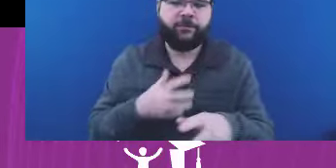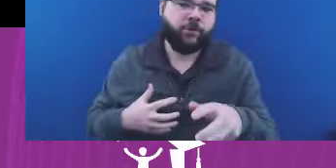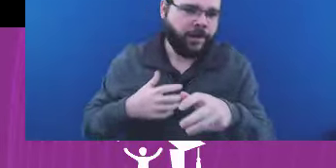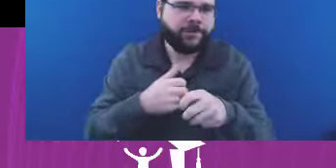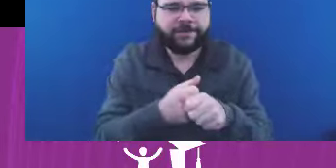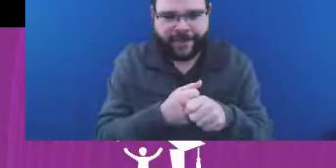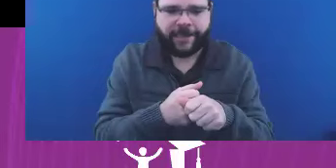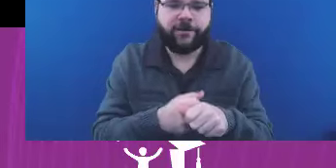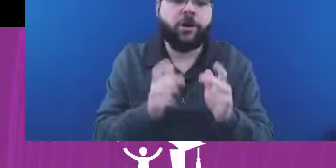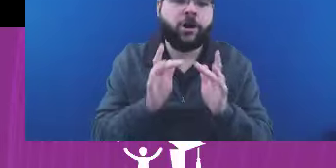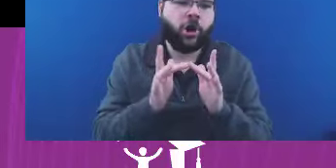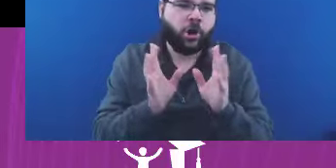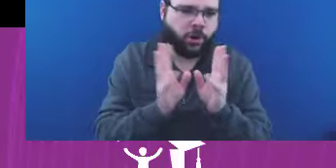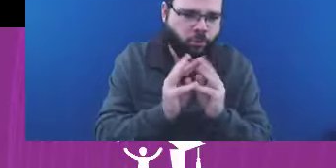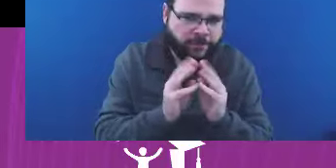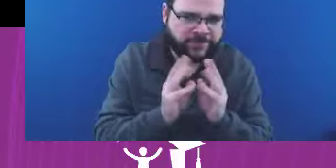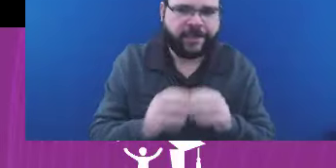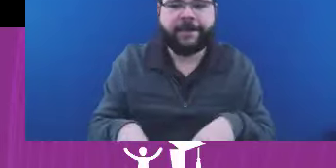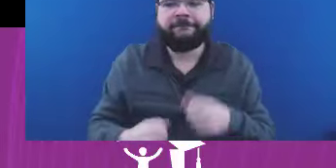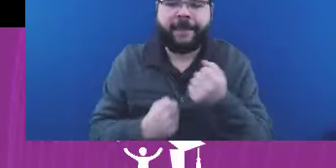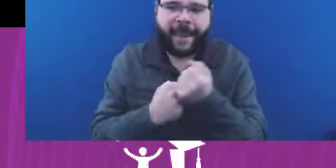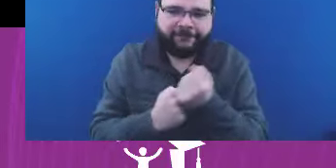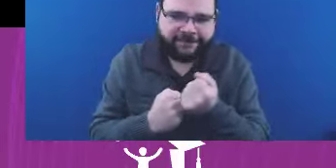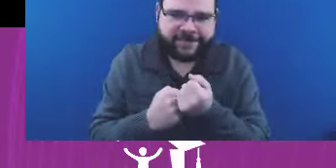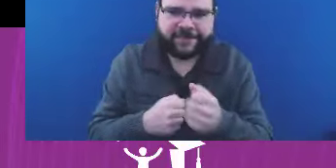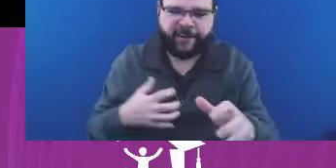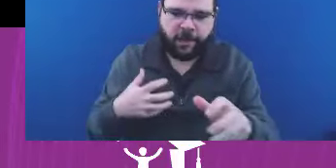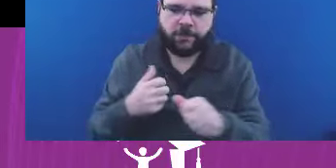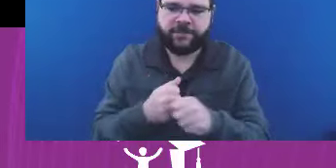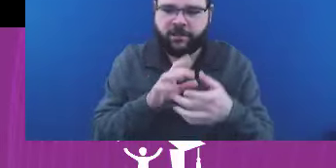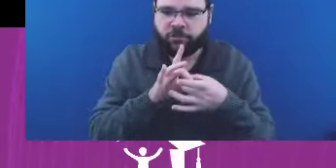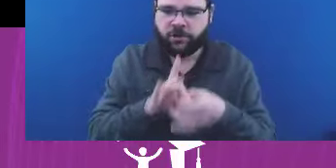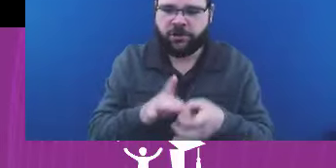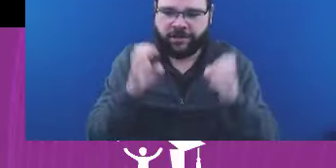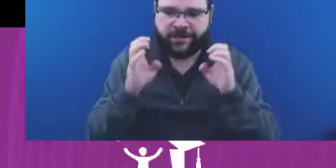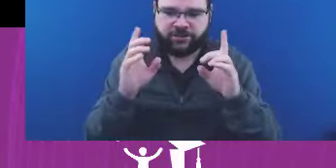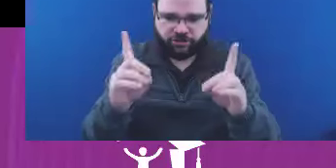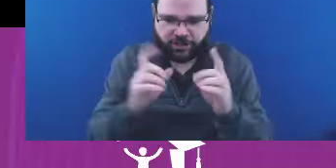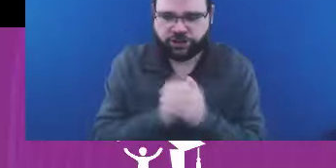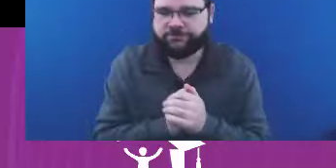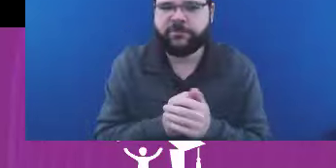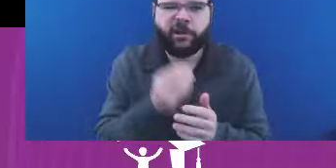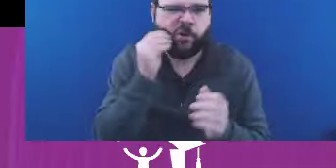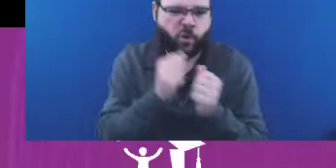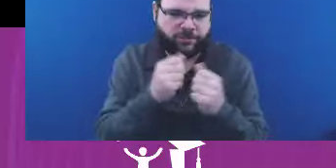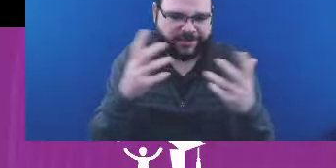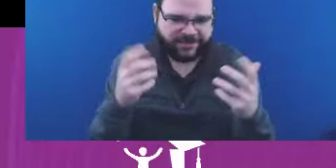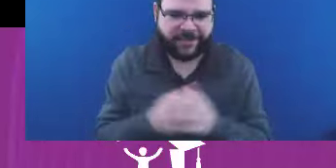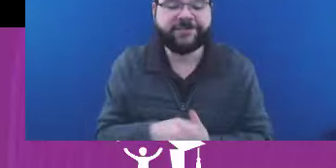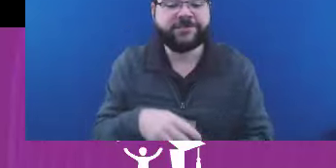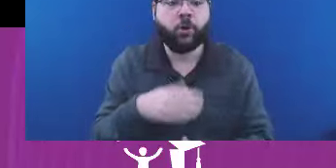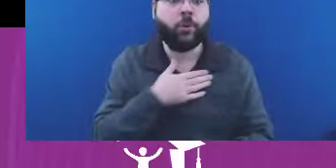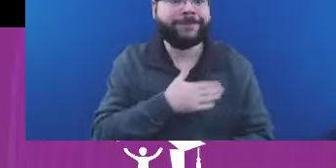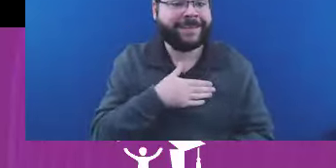resources, advocacy, and all other updates related to education and homelessness. So please join our